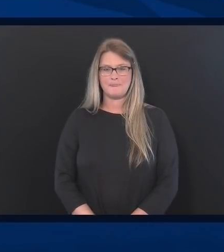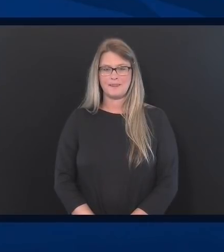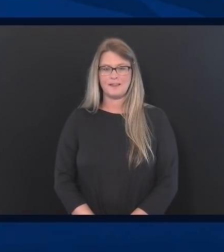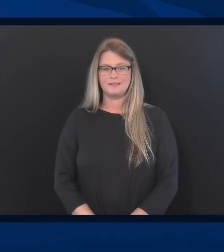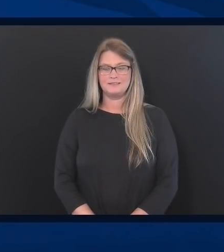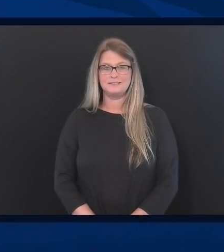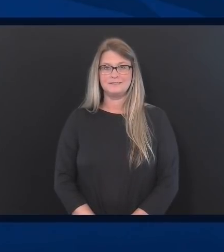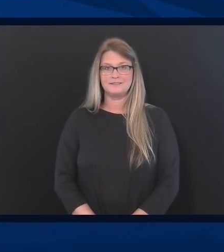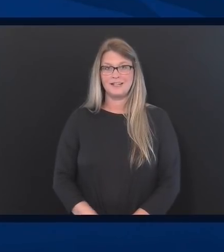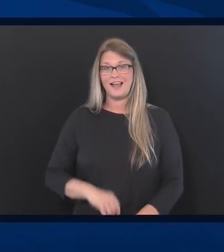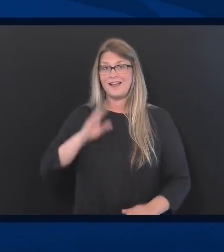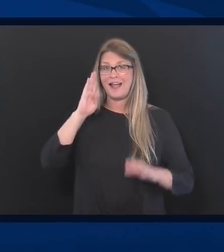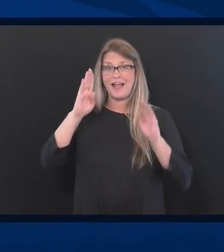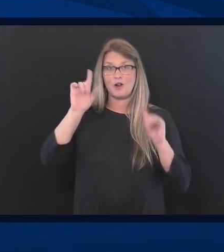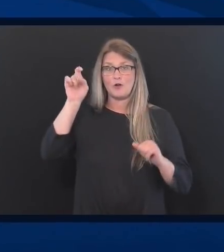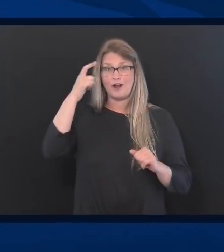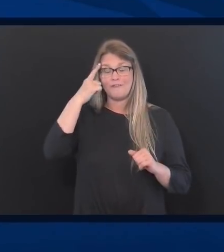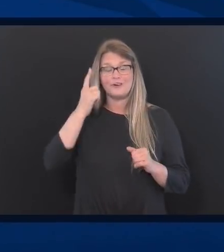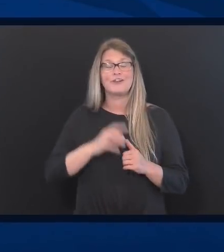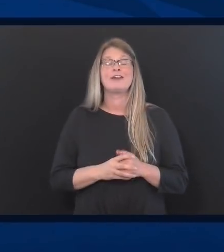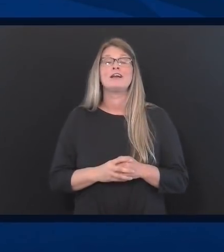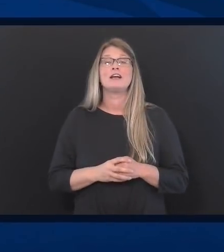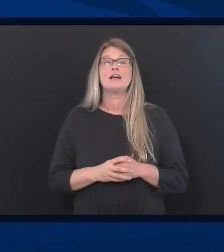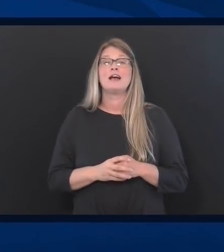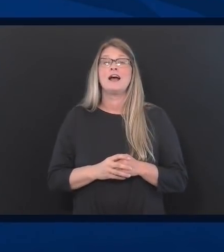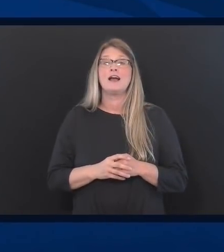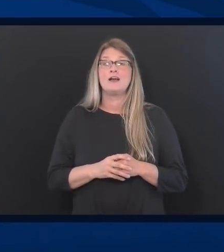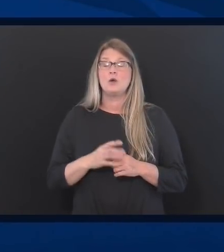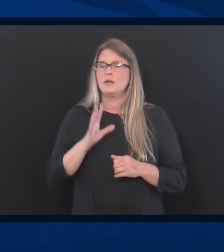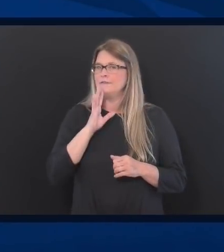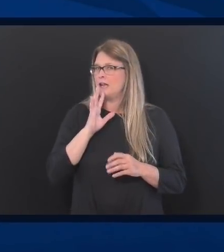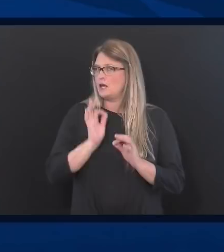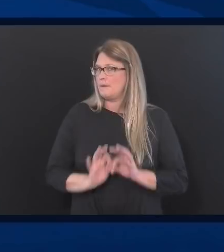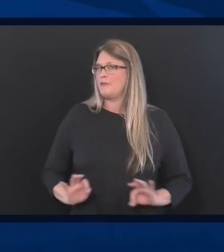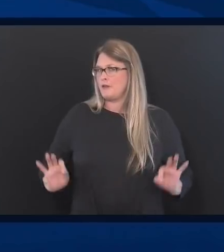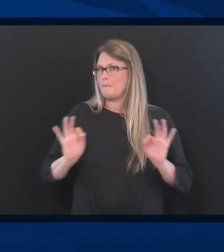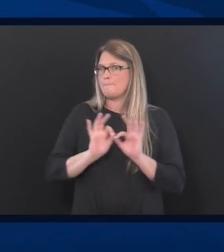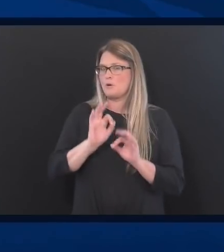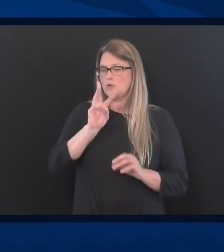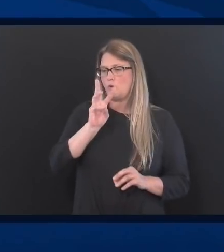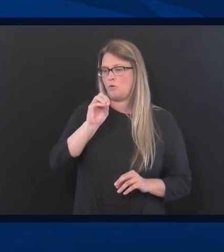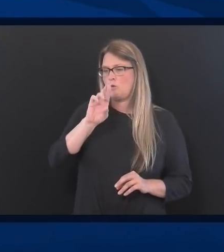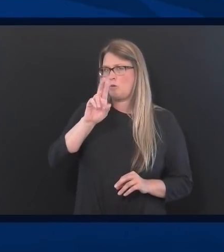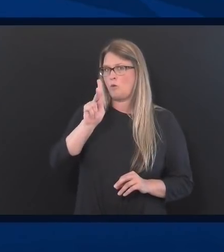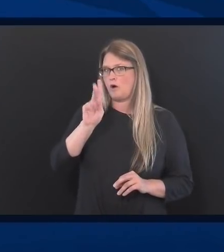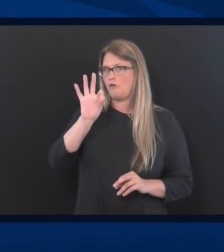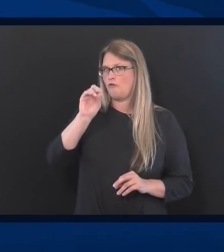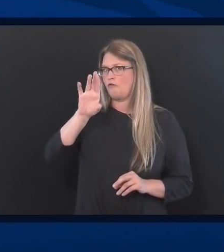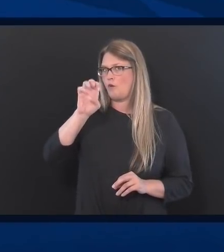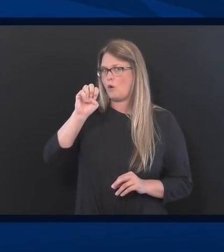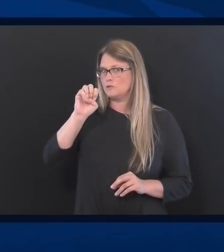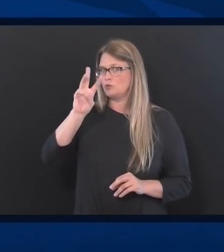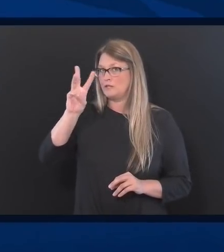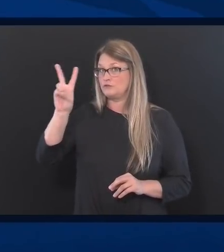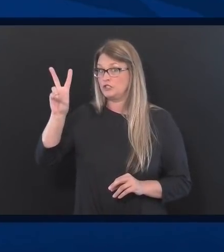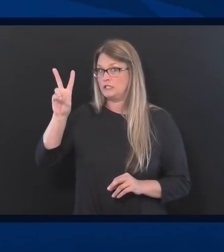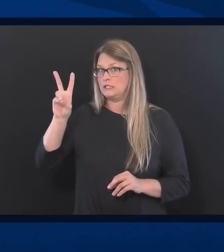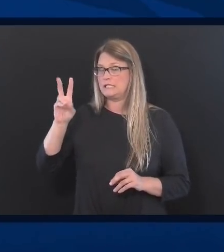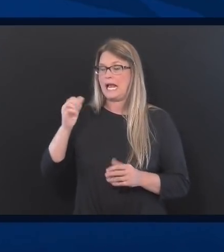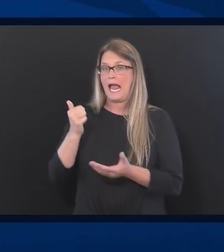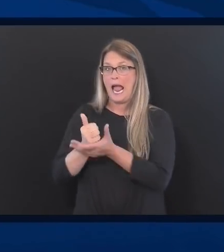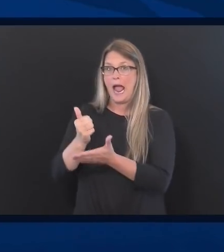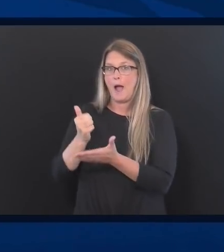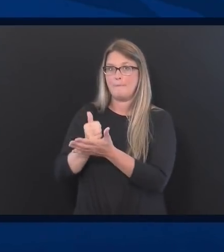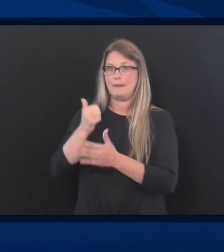Hi, Governor and everyone. We've talked about the importance of the people at Workforce West Virginia helping people process their